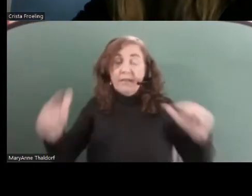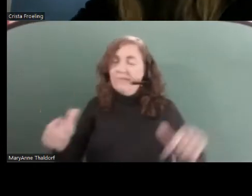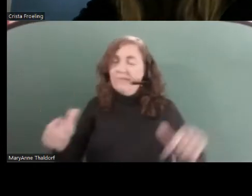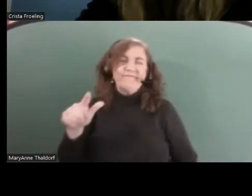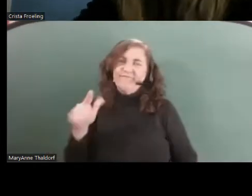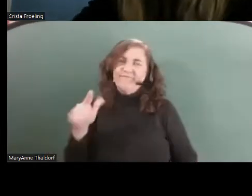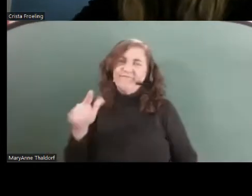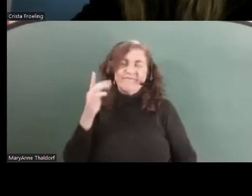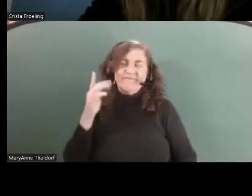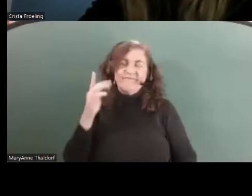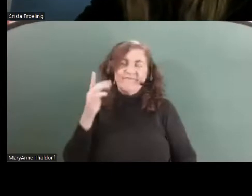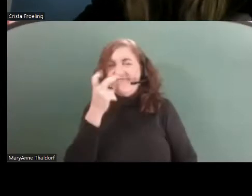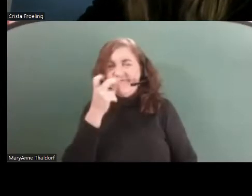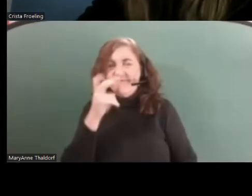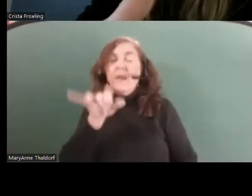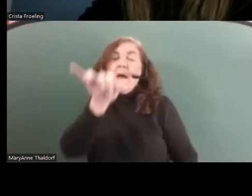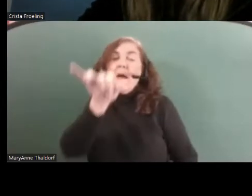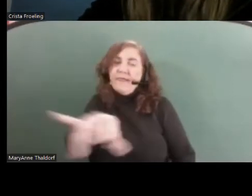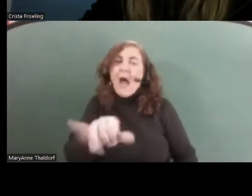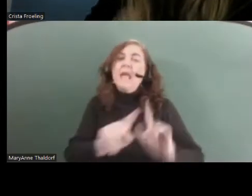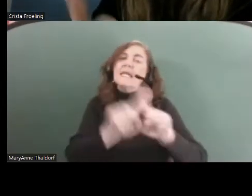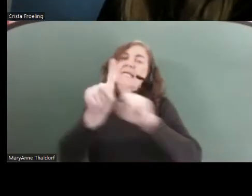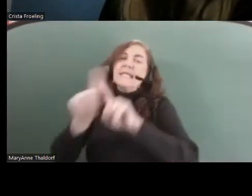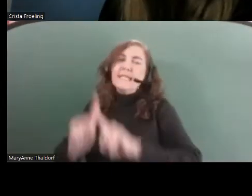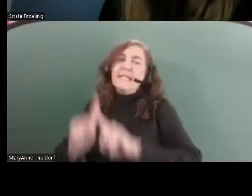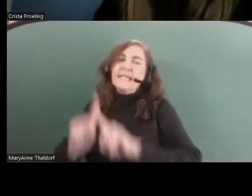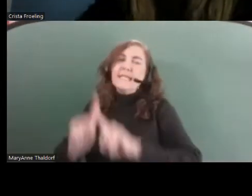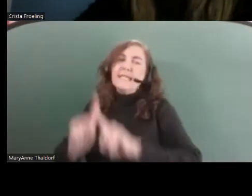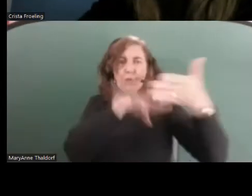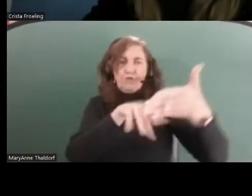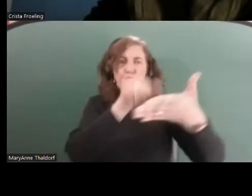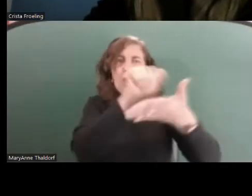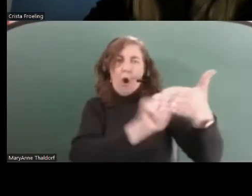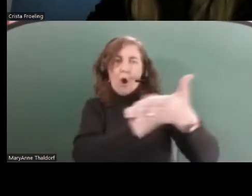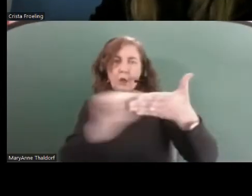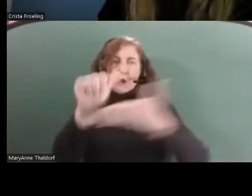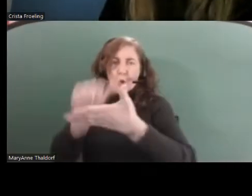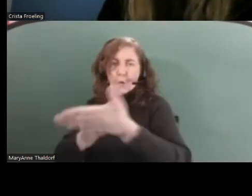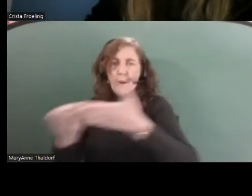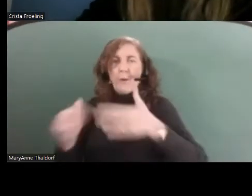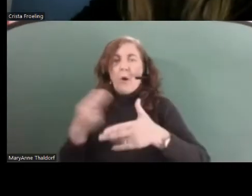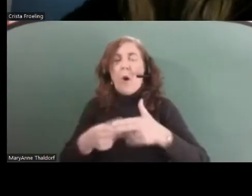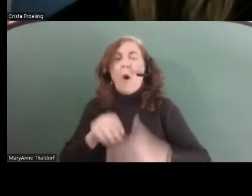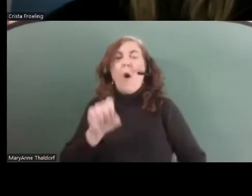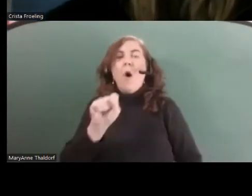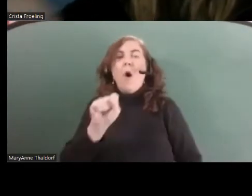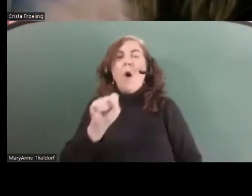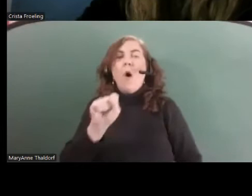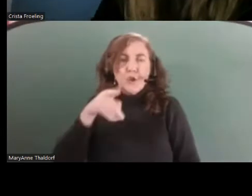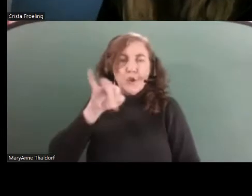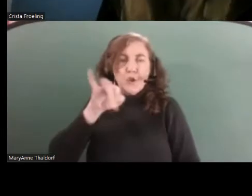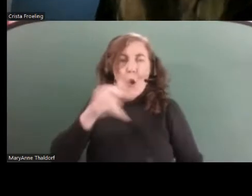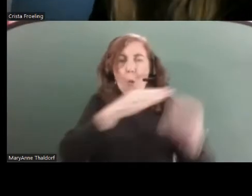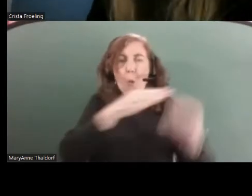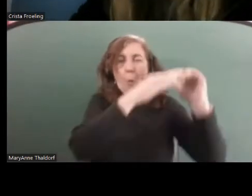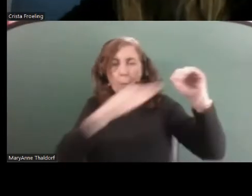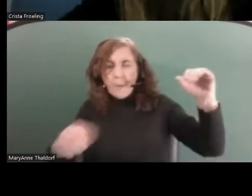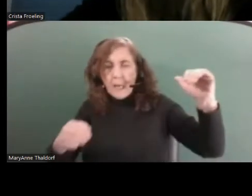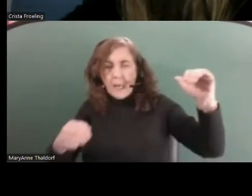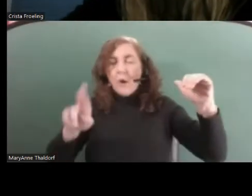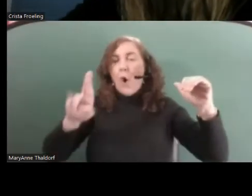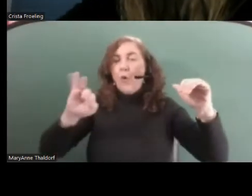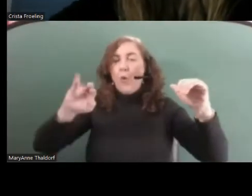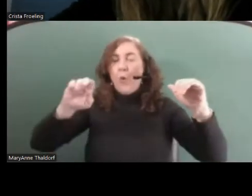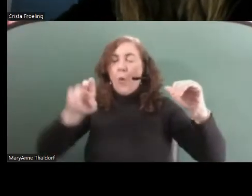And I did this just to show you how the different configurations, like the sloping, the rising. Now